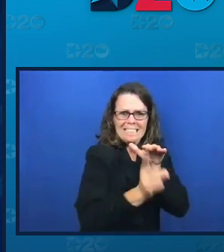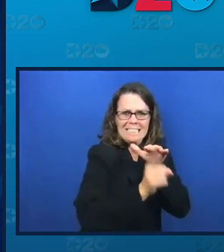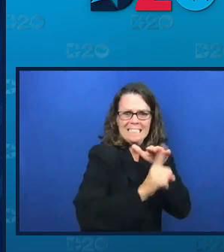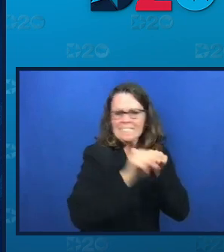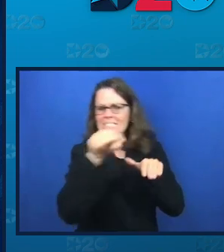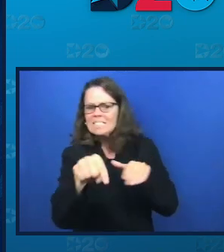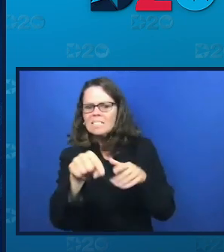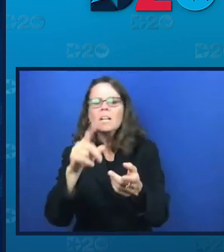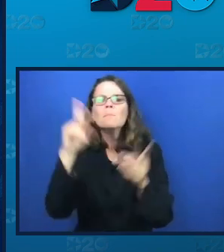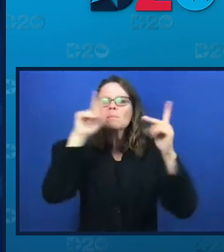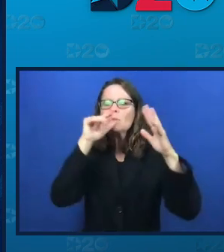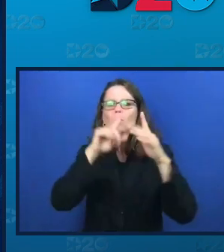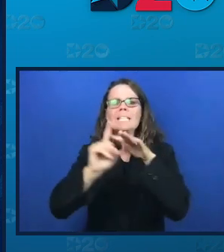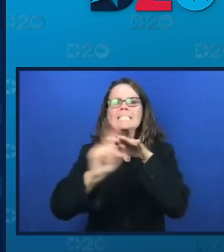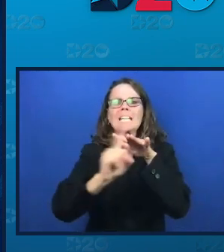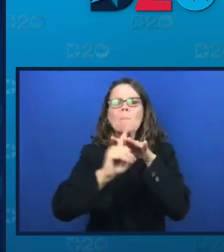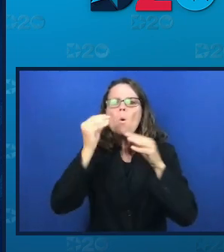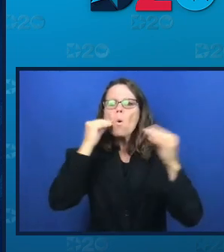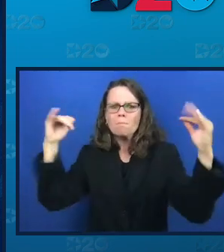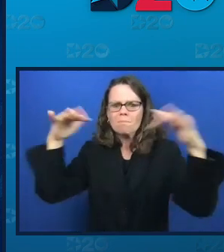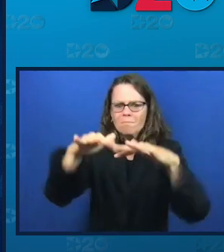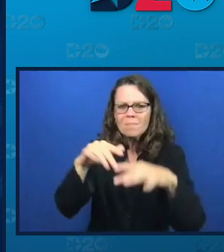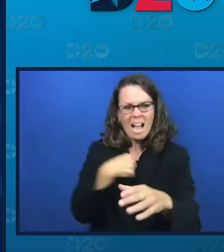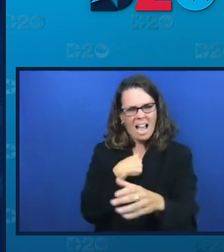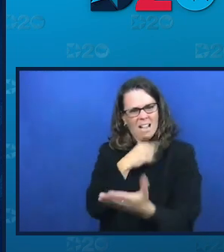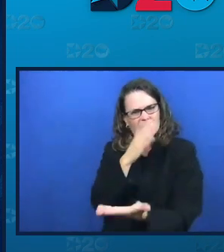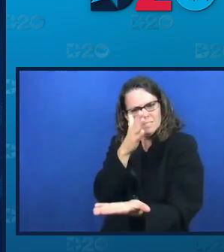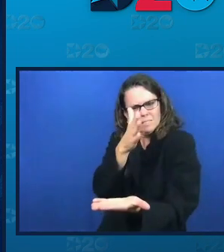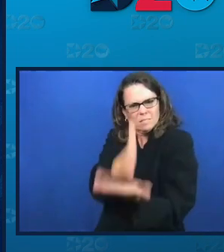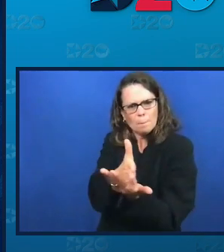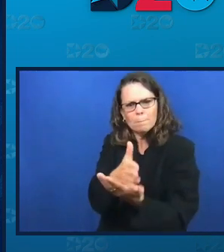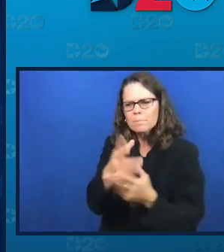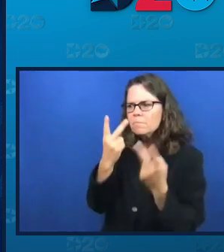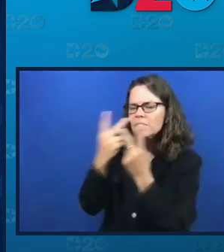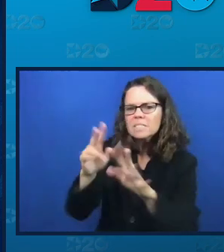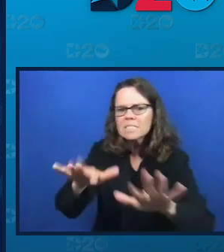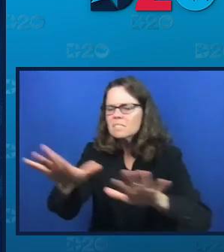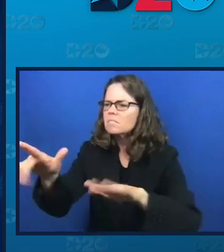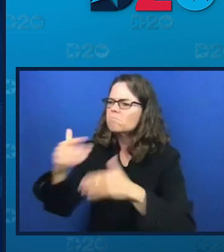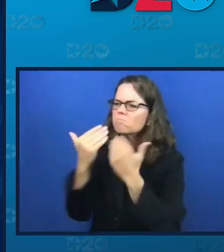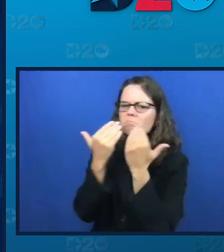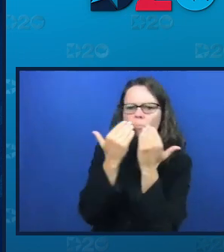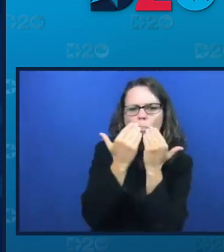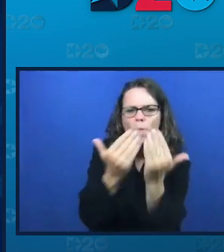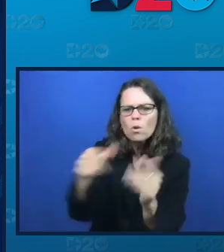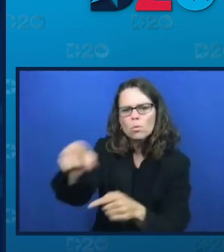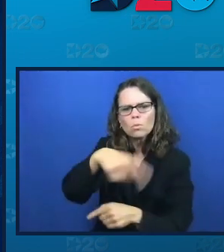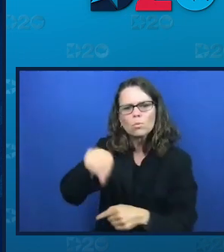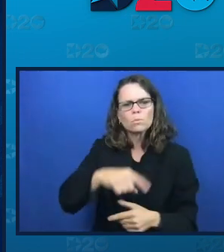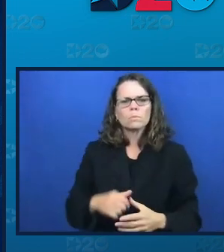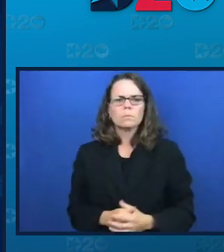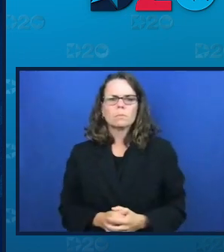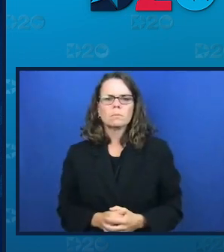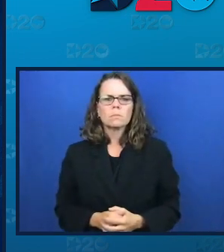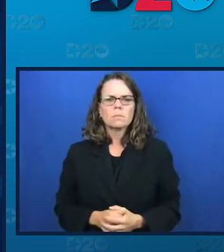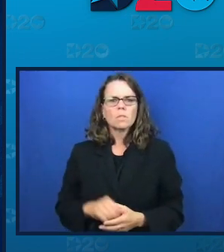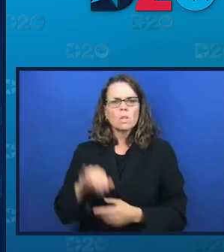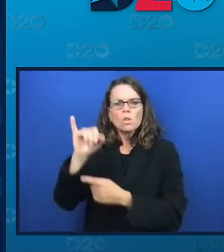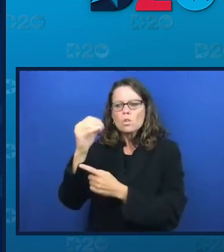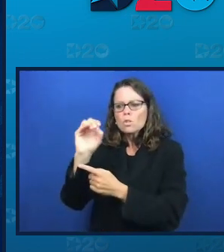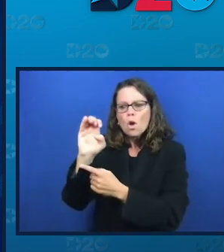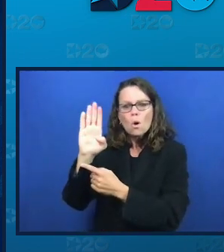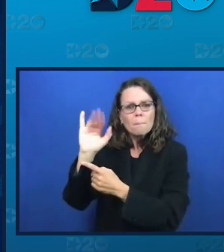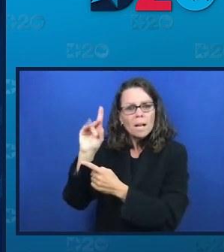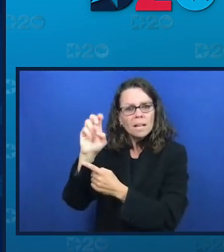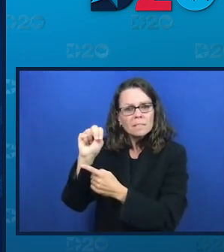my admiration to Joe Biden, to Kamala Harris, California's own, to their faith, their devotion, their